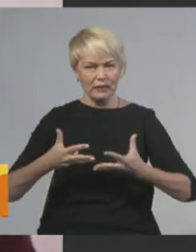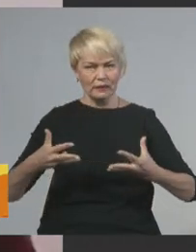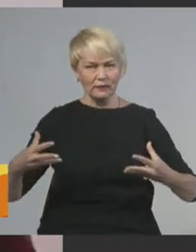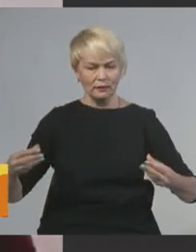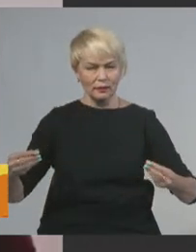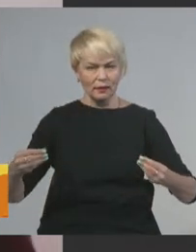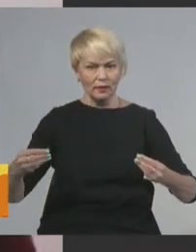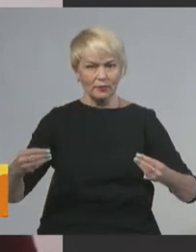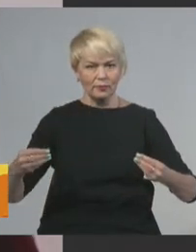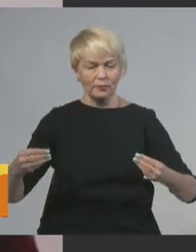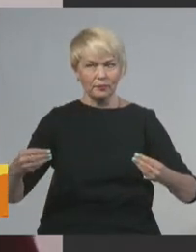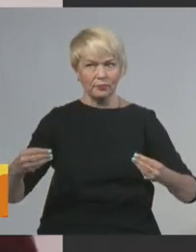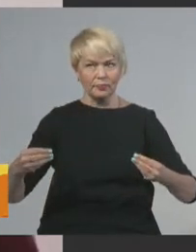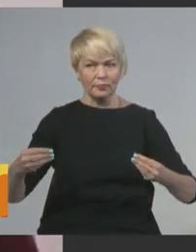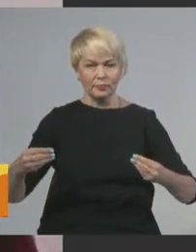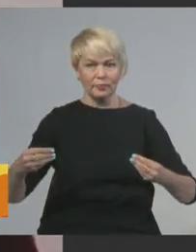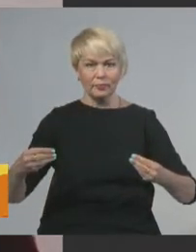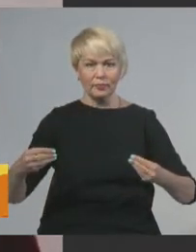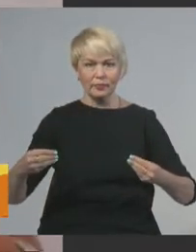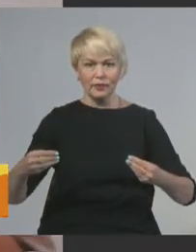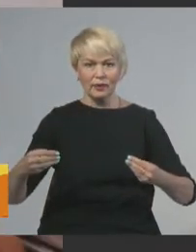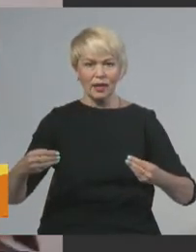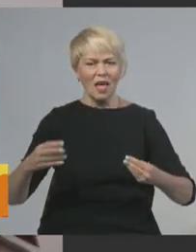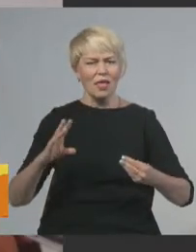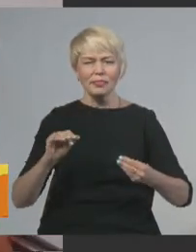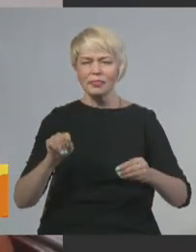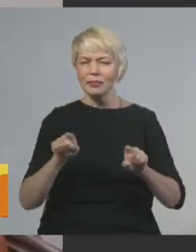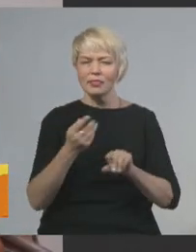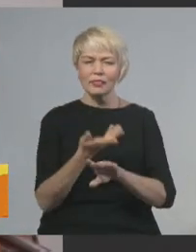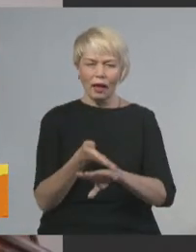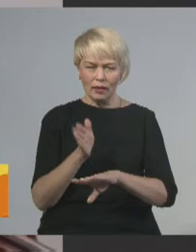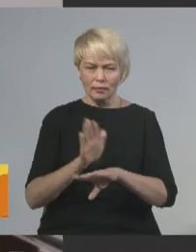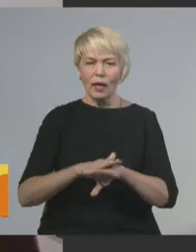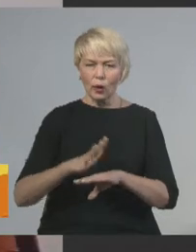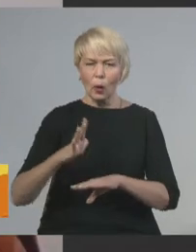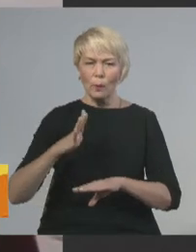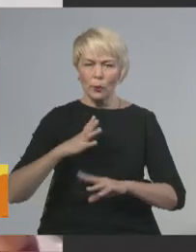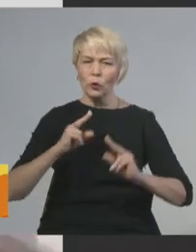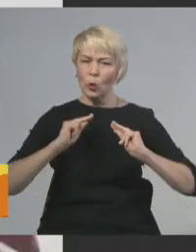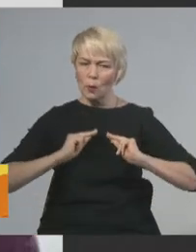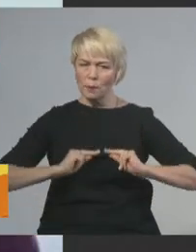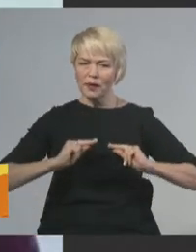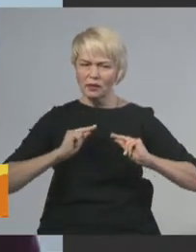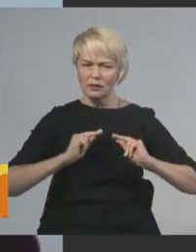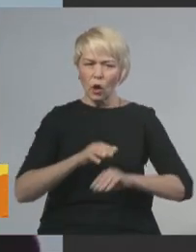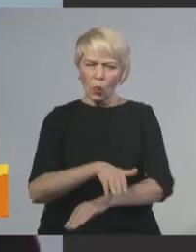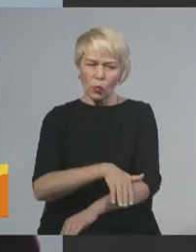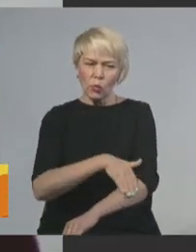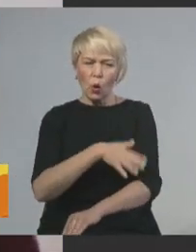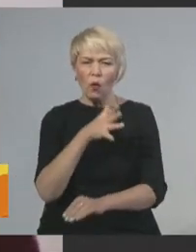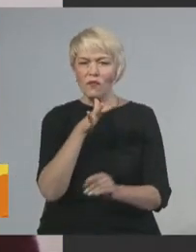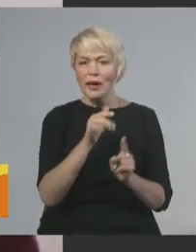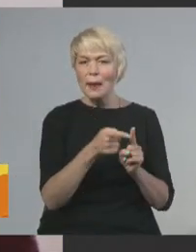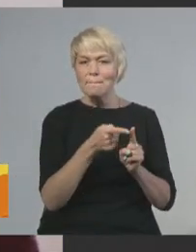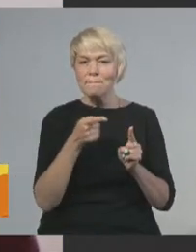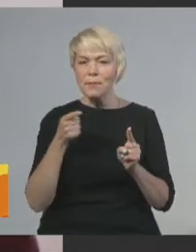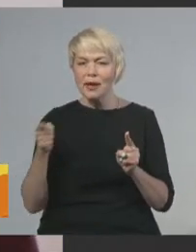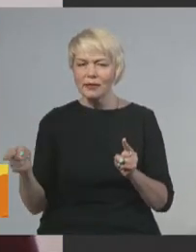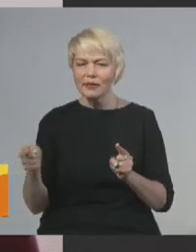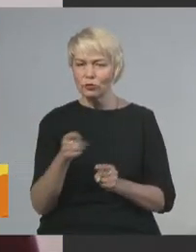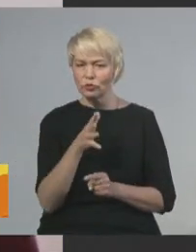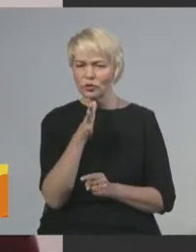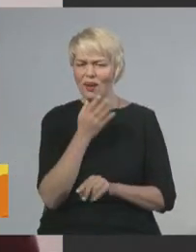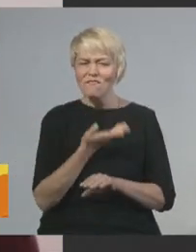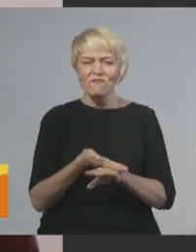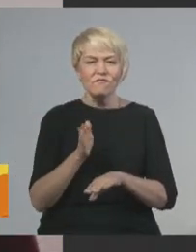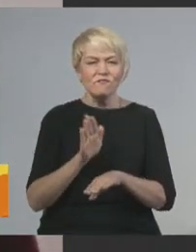to go freeporting a long period so it was hard to to know what was on